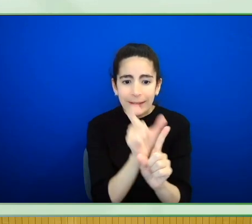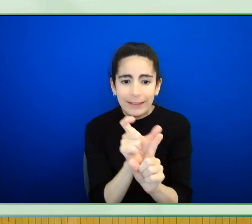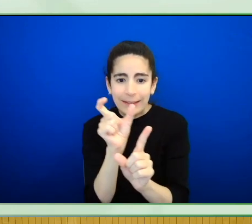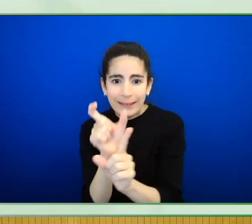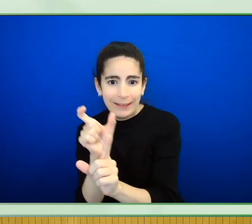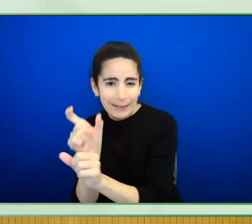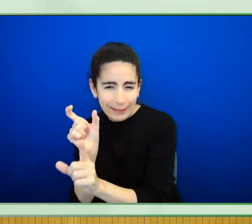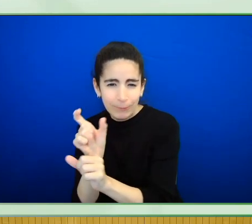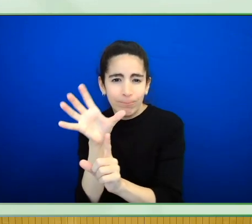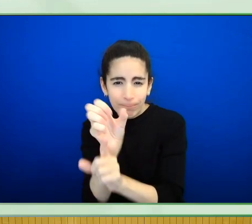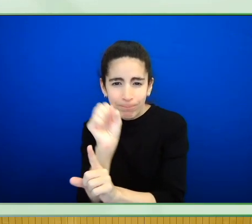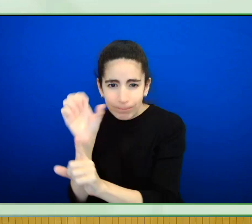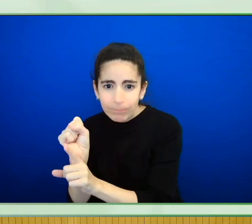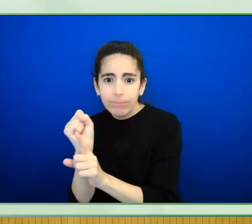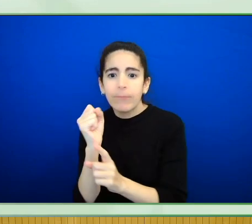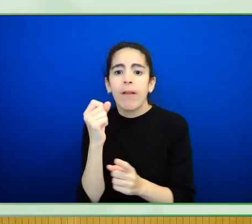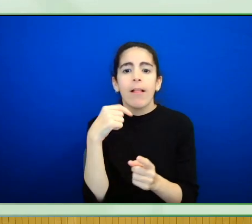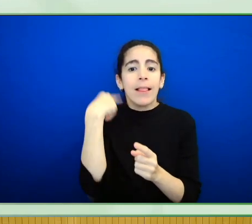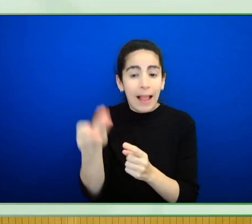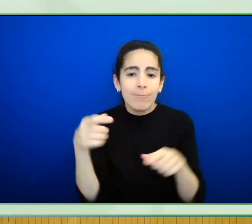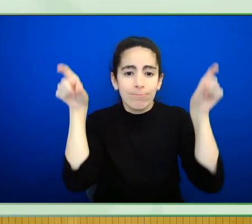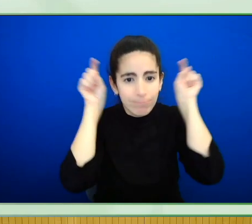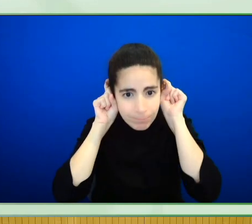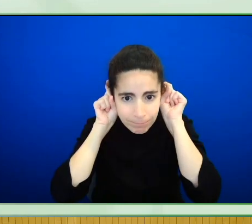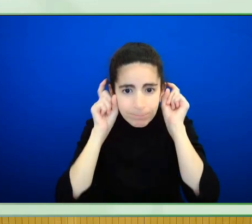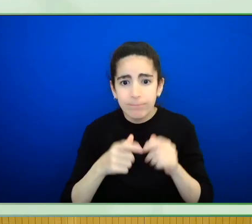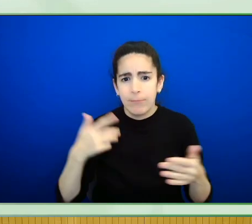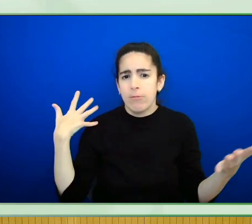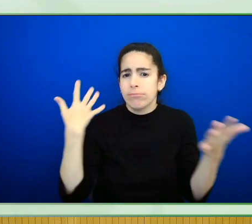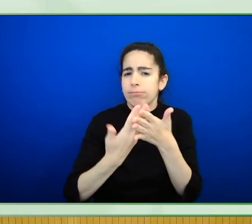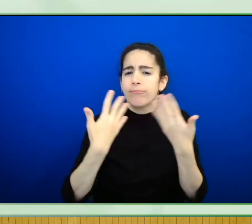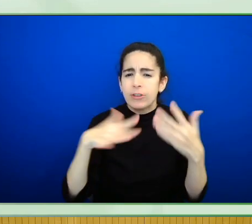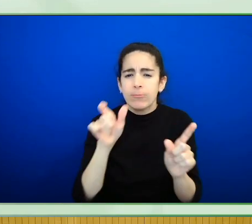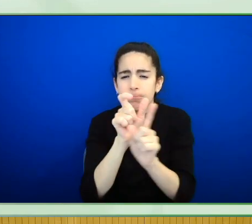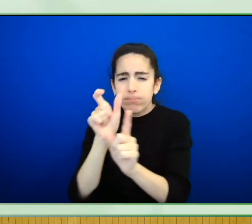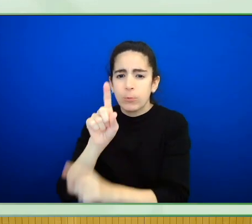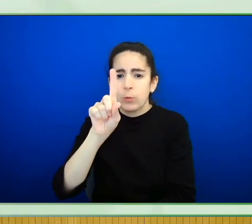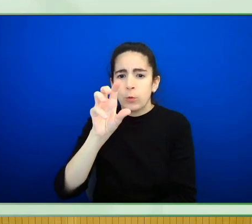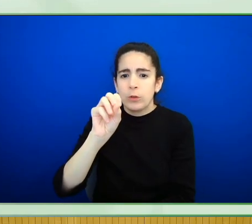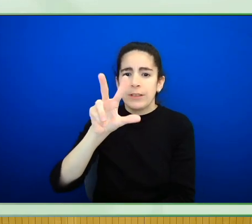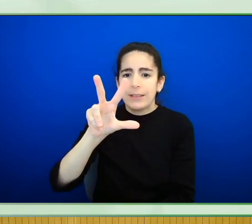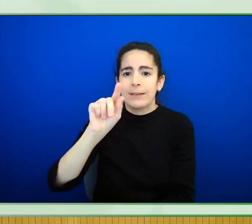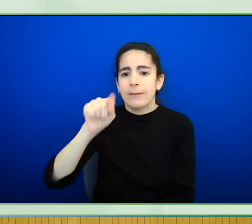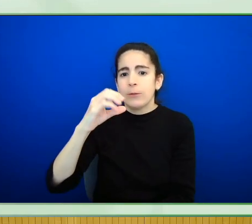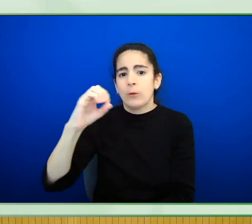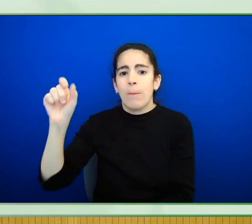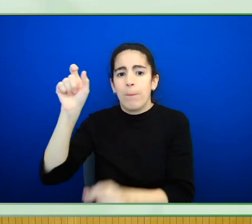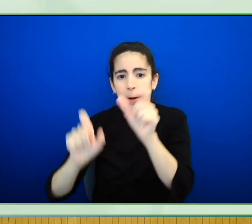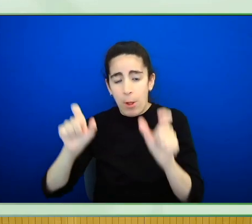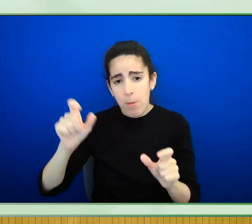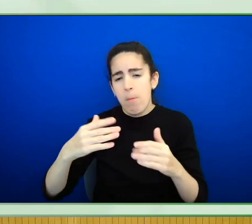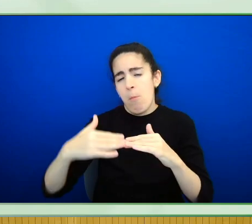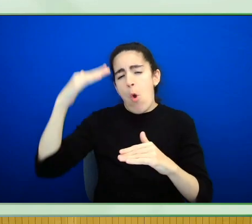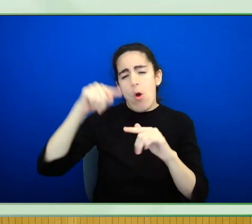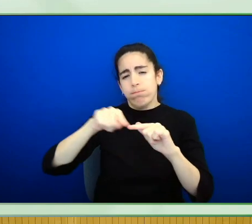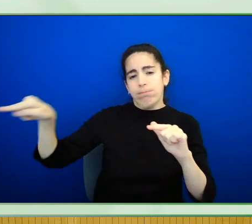103,000 people. Most of them are children. We feed over 4,500